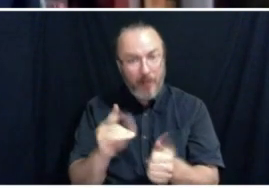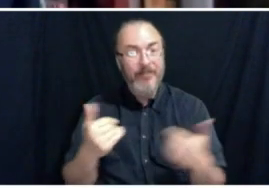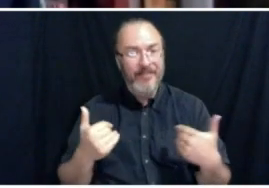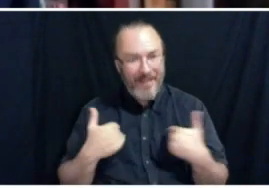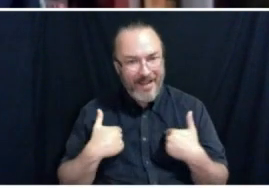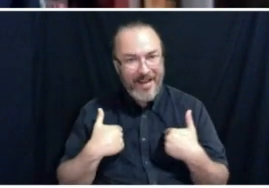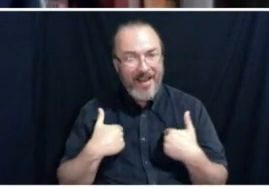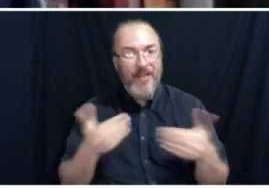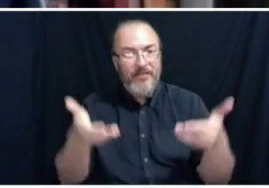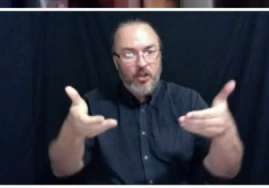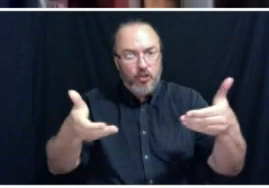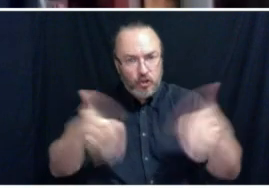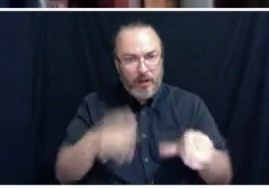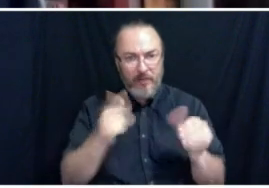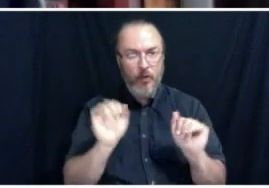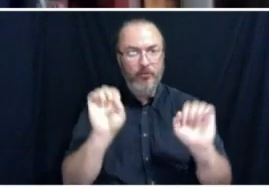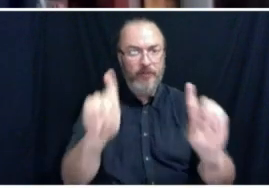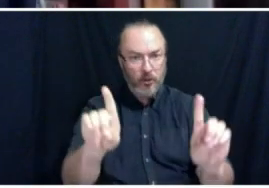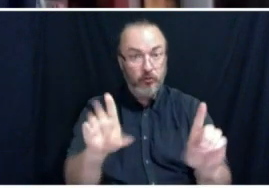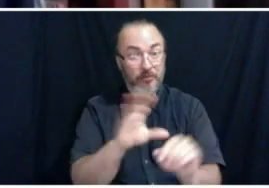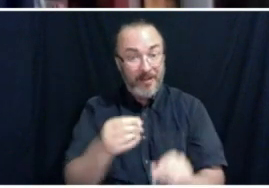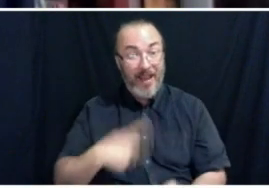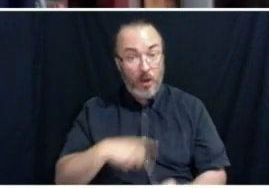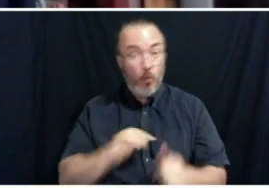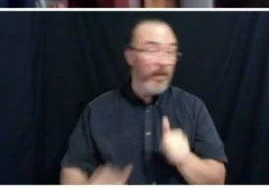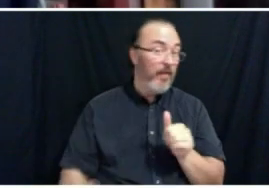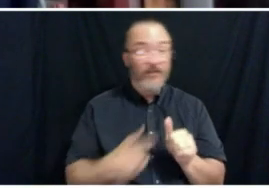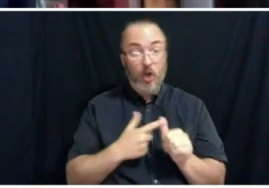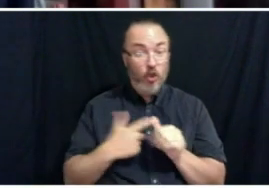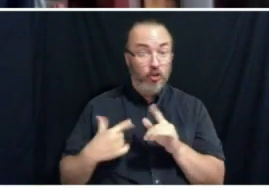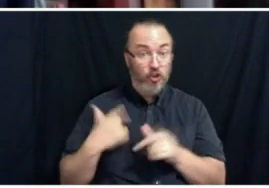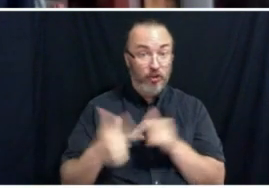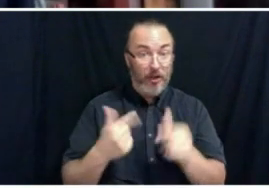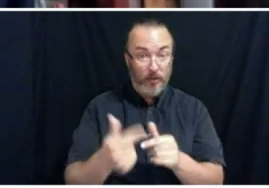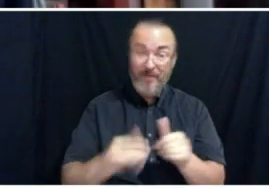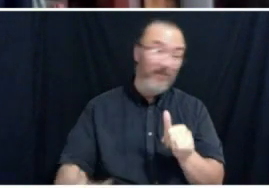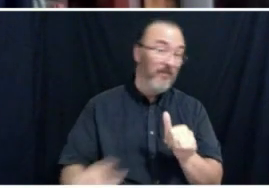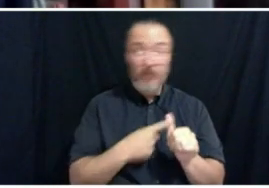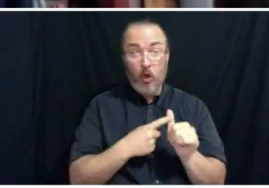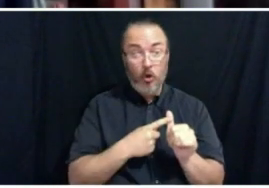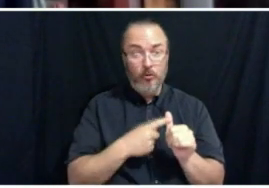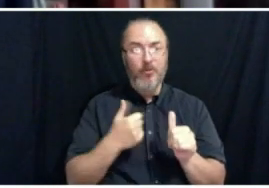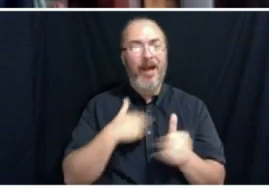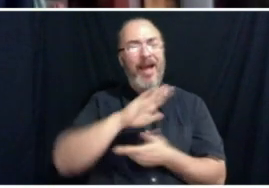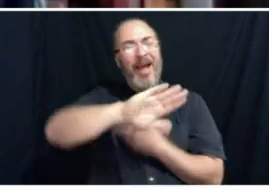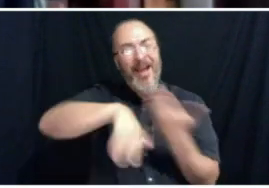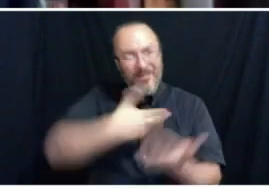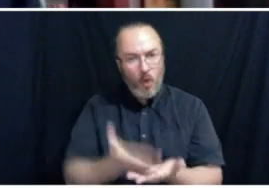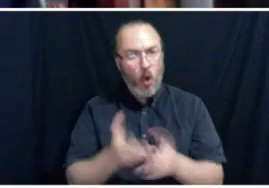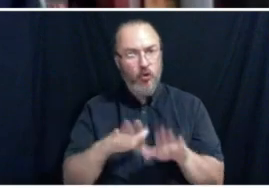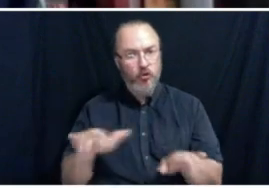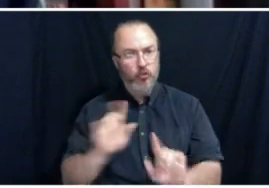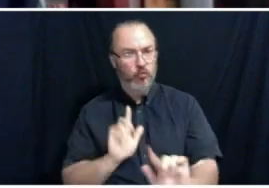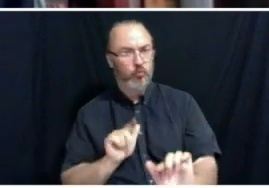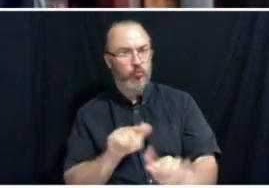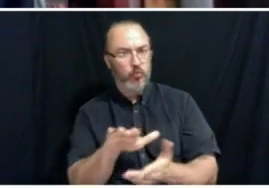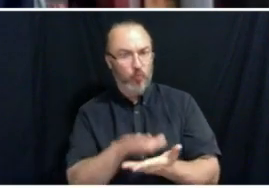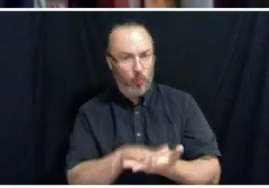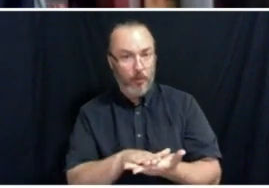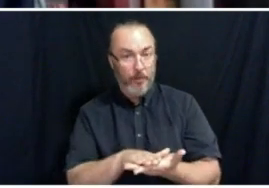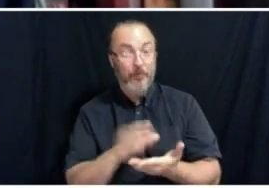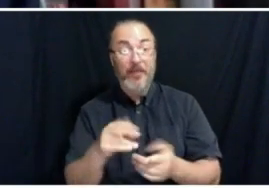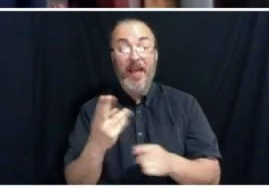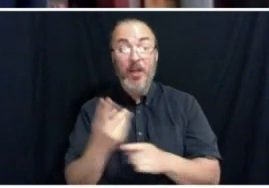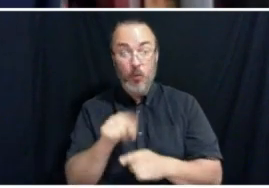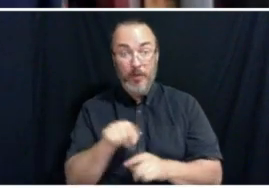an education, and we will be the first generation in history to get every child to school. And we must use this report to